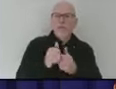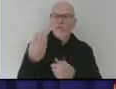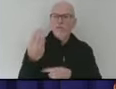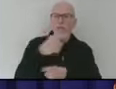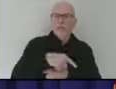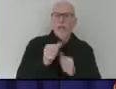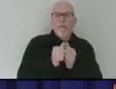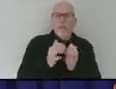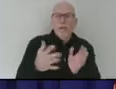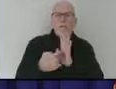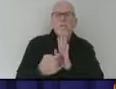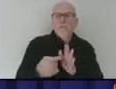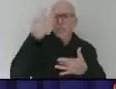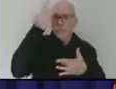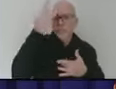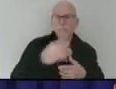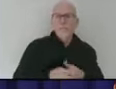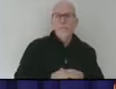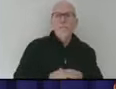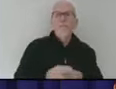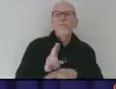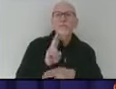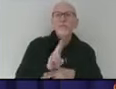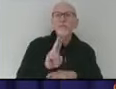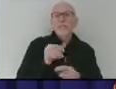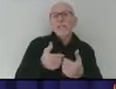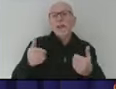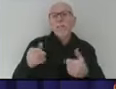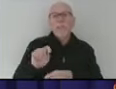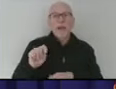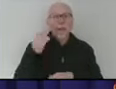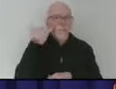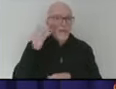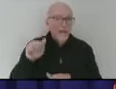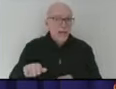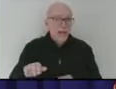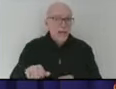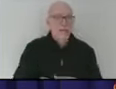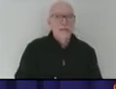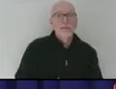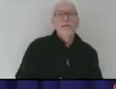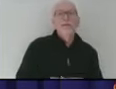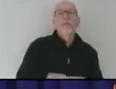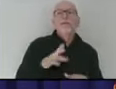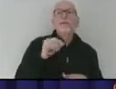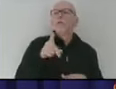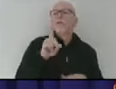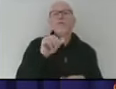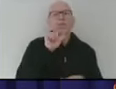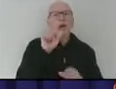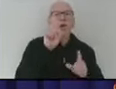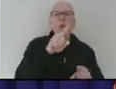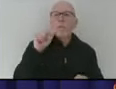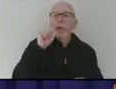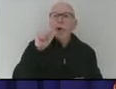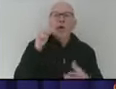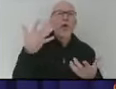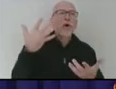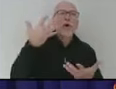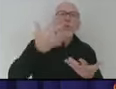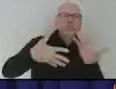any symptoms. Use a separate bathroom if one is available. And please, don't head out to the bars or hang out with all the friends